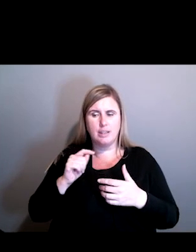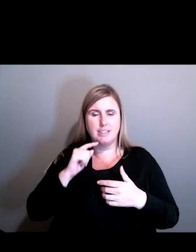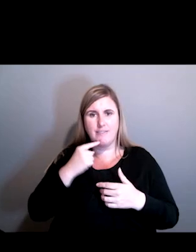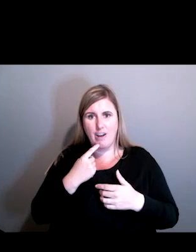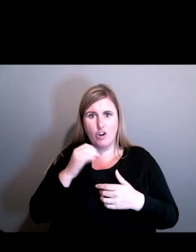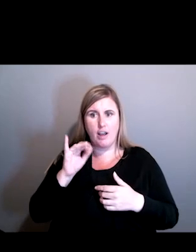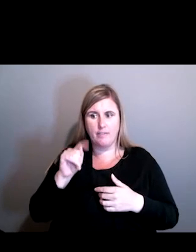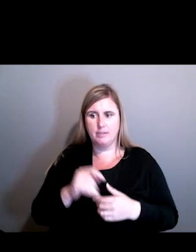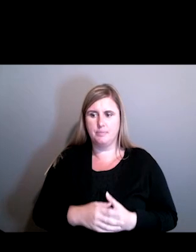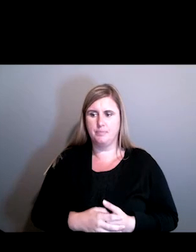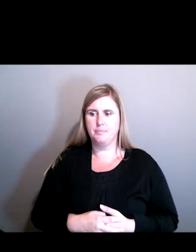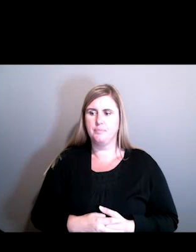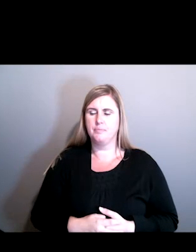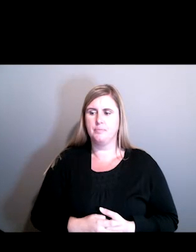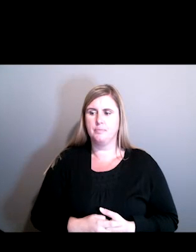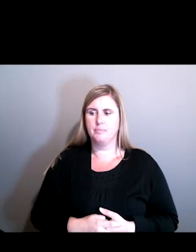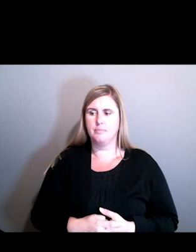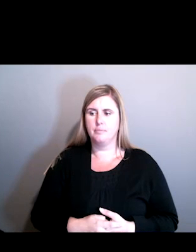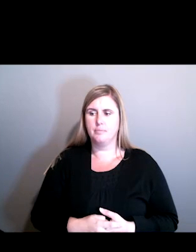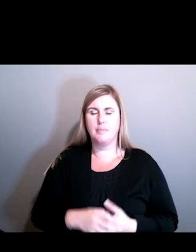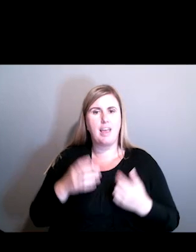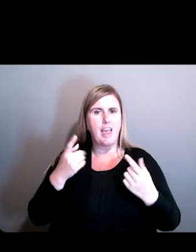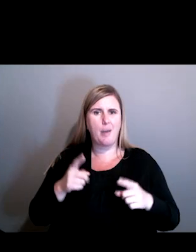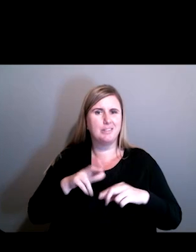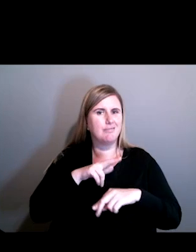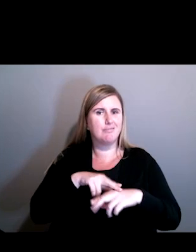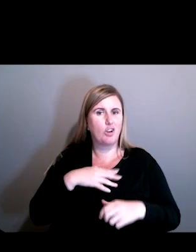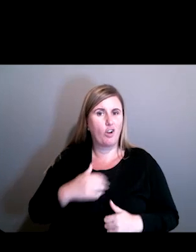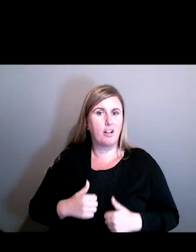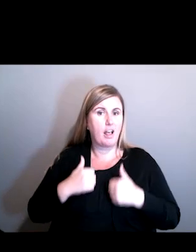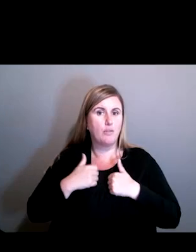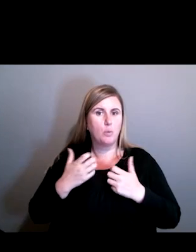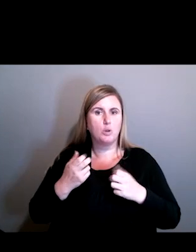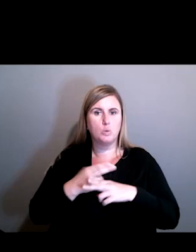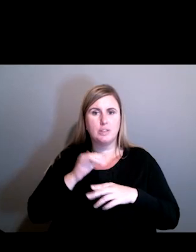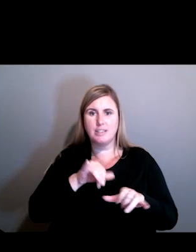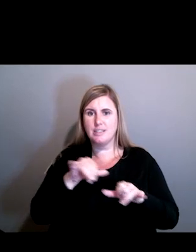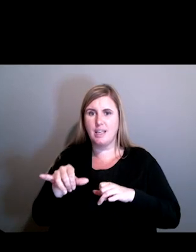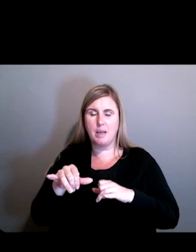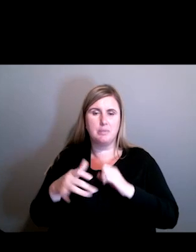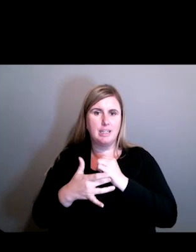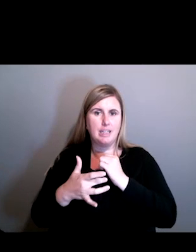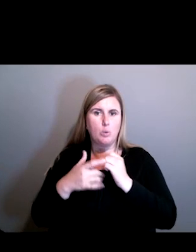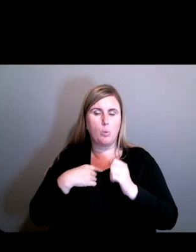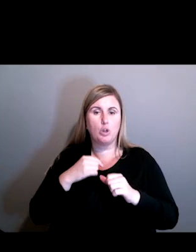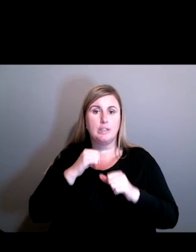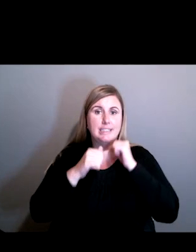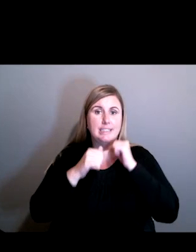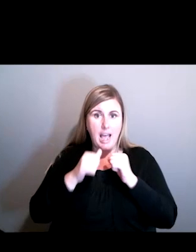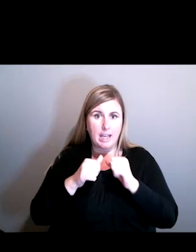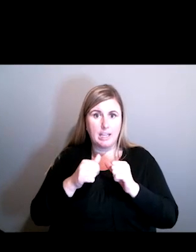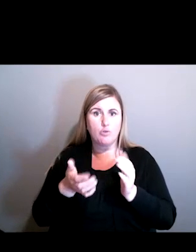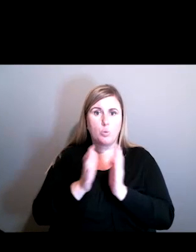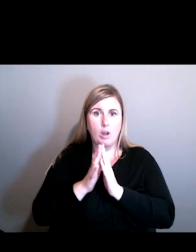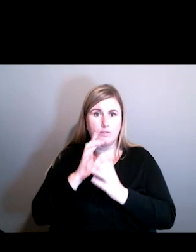it. So this happens naturally in our life. And so we want to use this same technique when we're denying requests of our